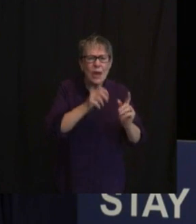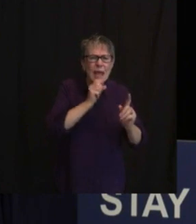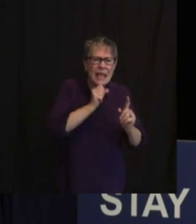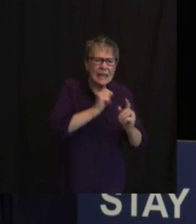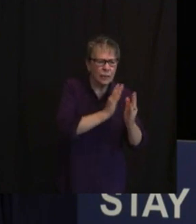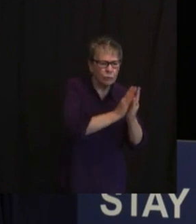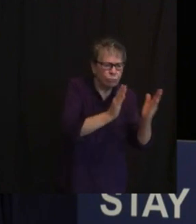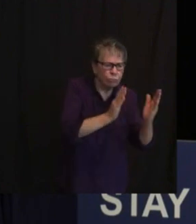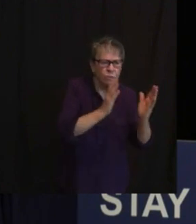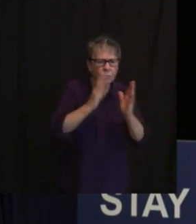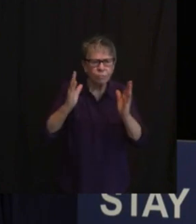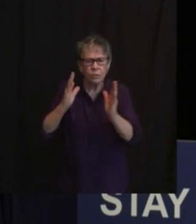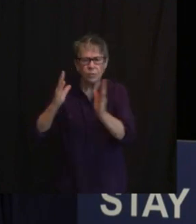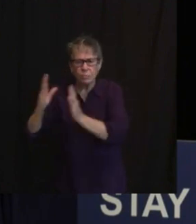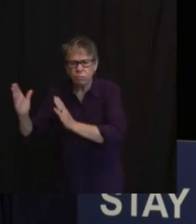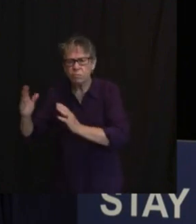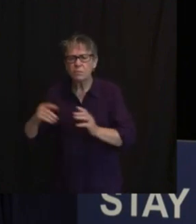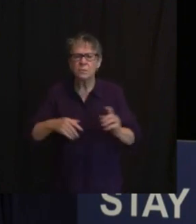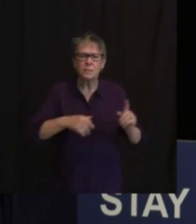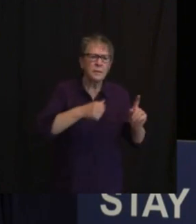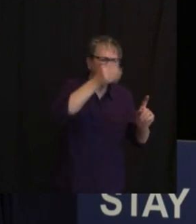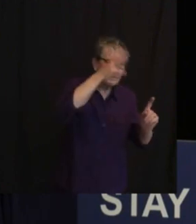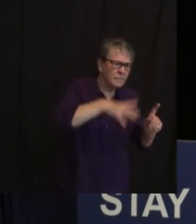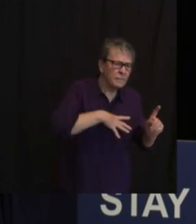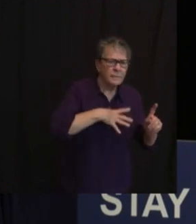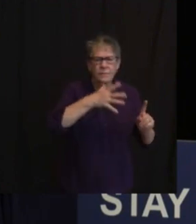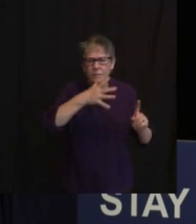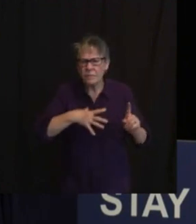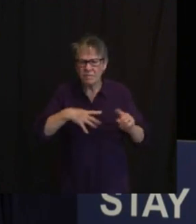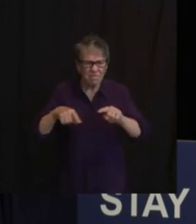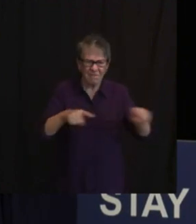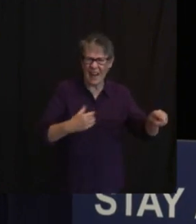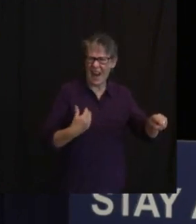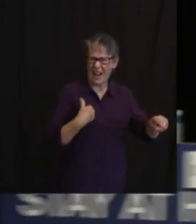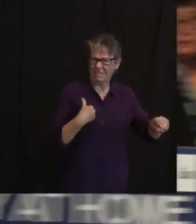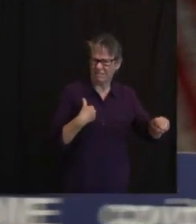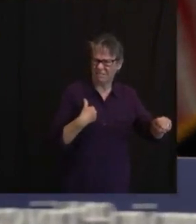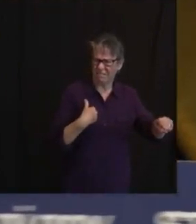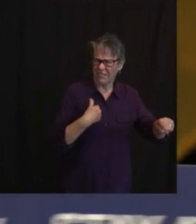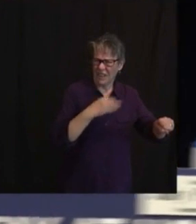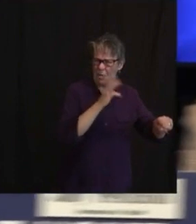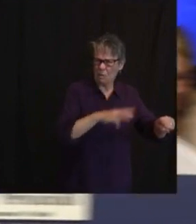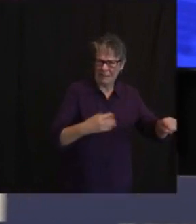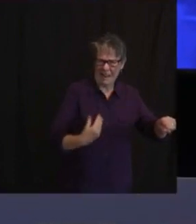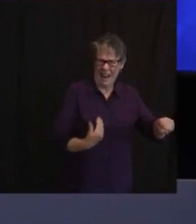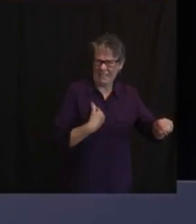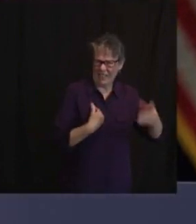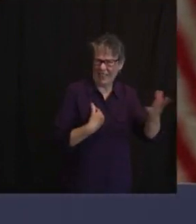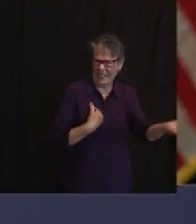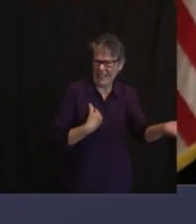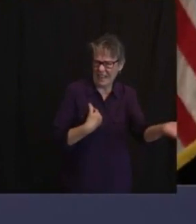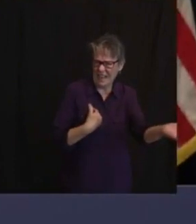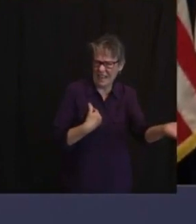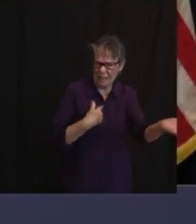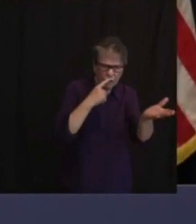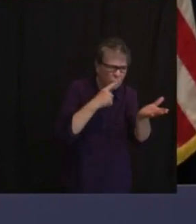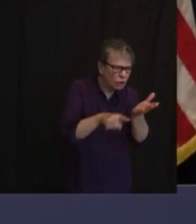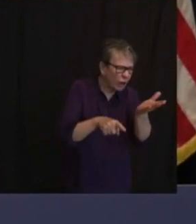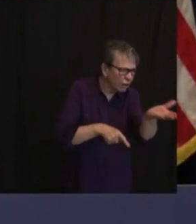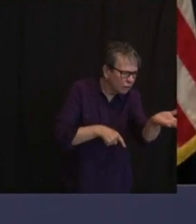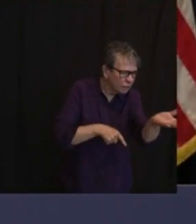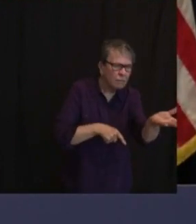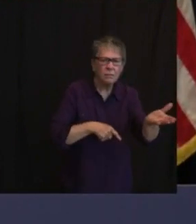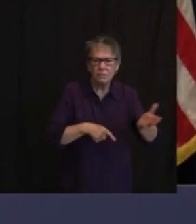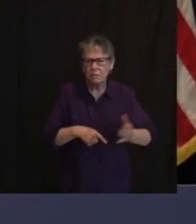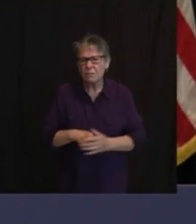So, we ask you to refer to that, or otherwise we can get that later. Yeah, Mahan, you could follow up if you could with Christina. We're